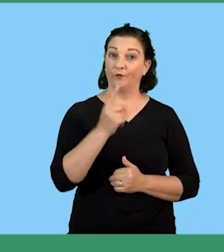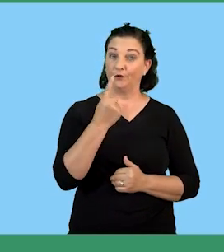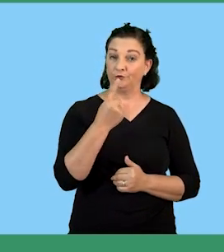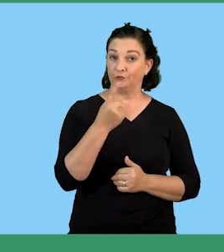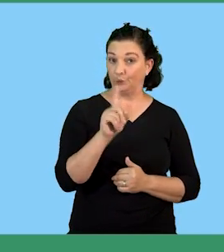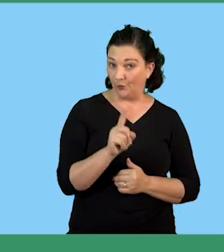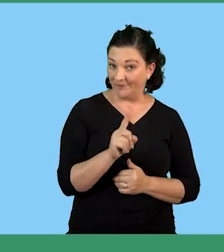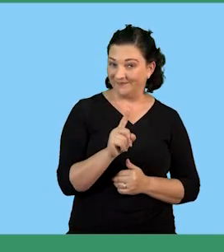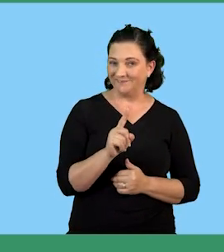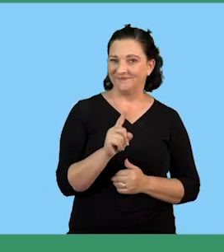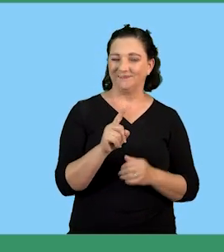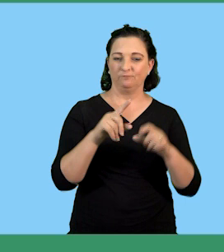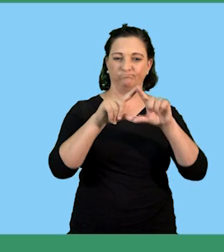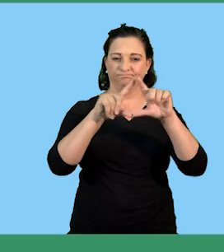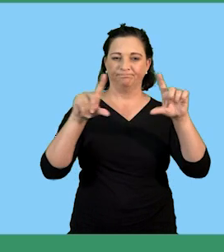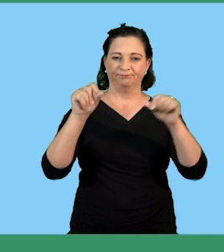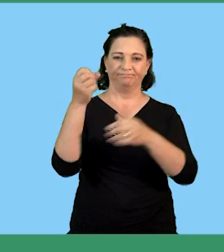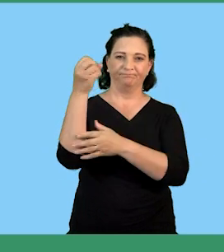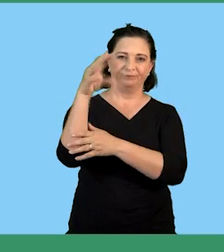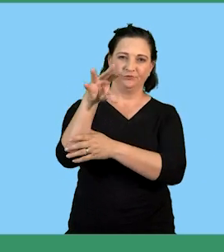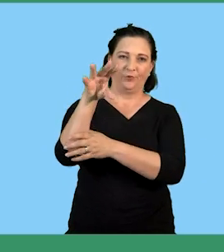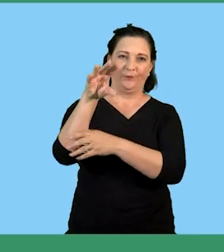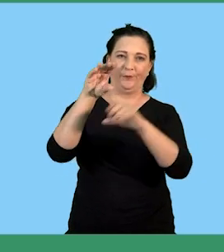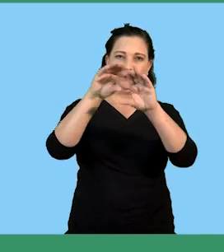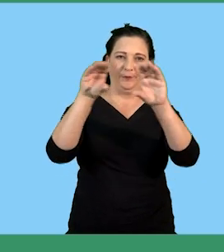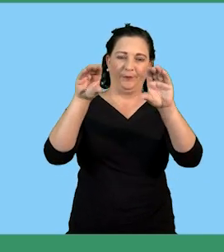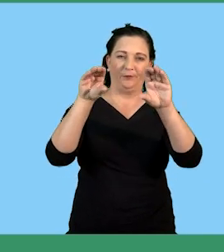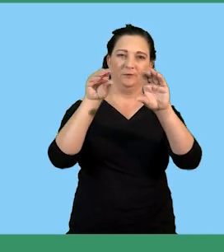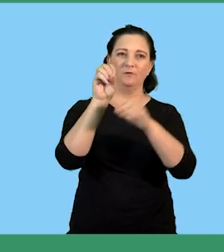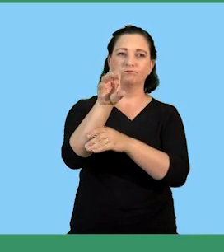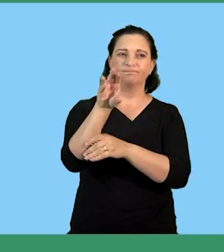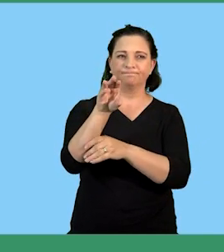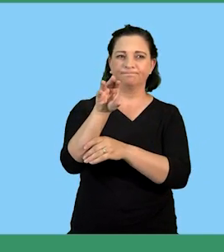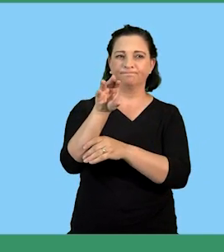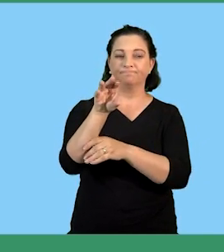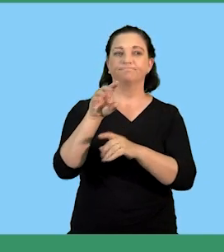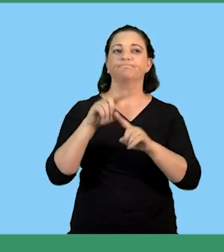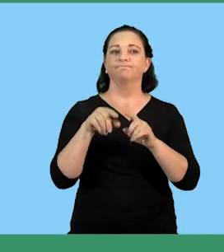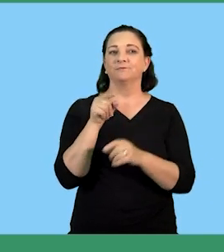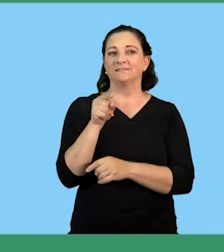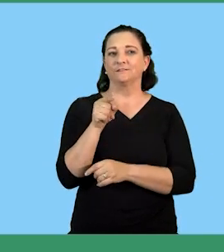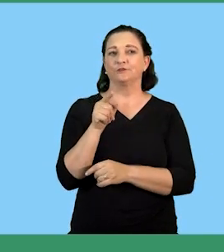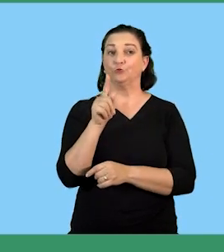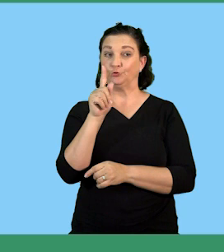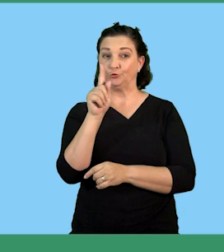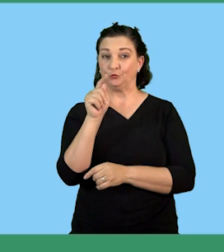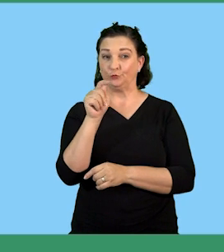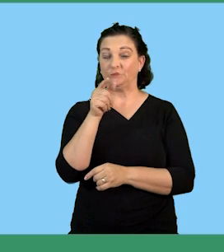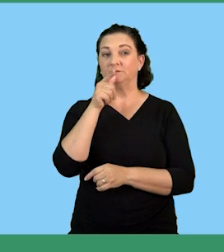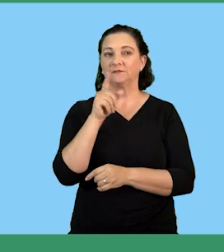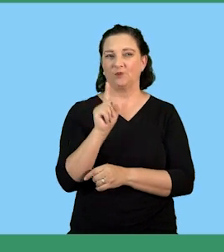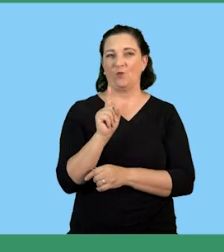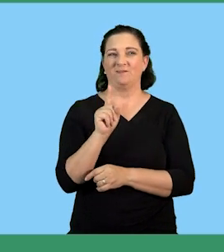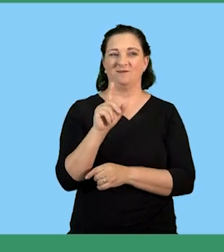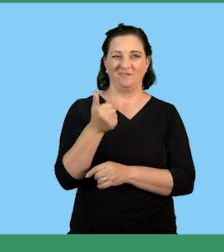Right, the first one is a data projector or data projector, as you may call it. Right, what is the